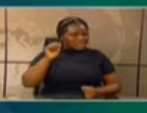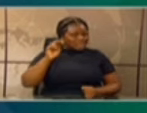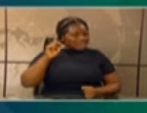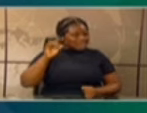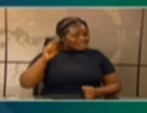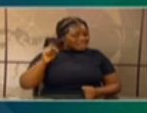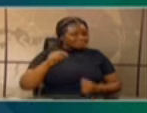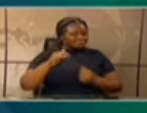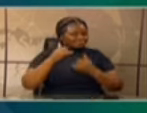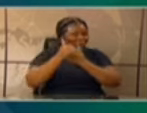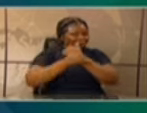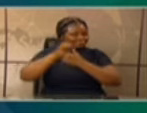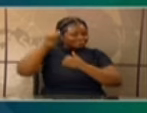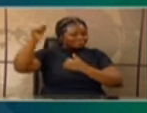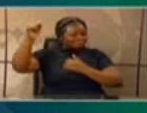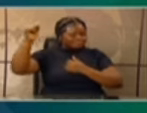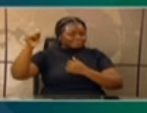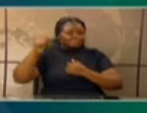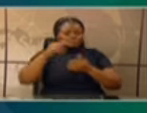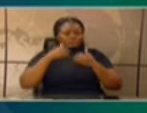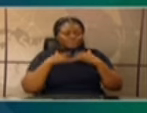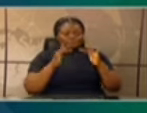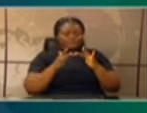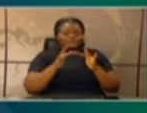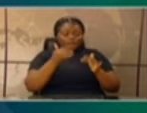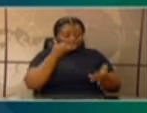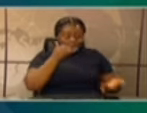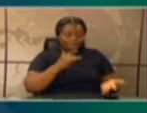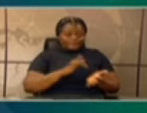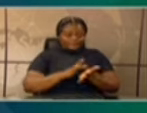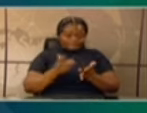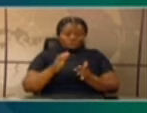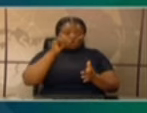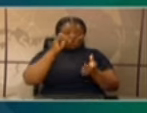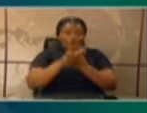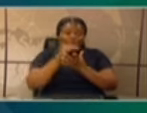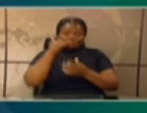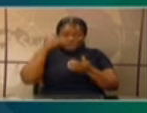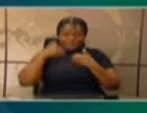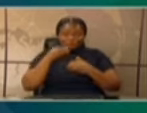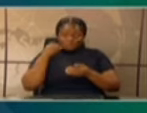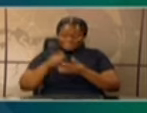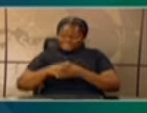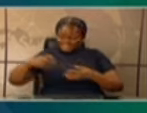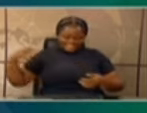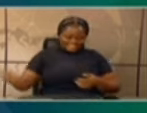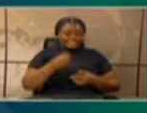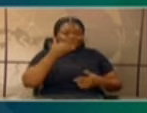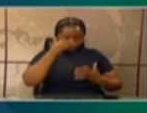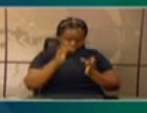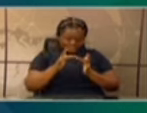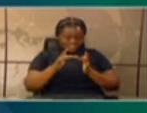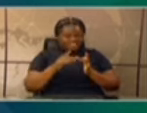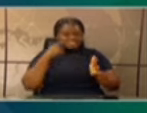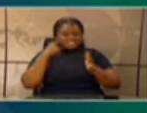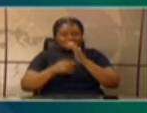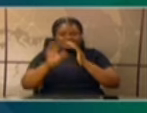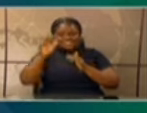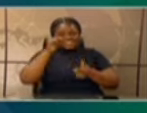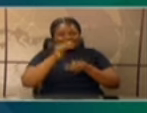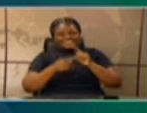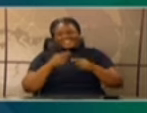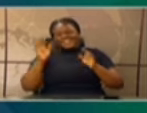so far phone? Oh, computer, or laptop soon. So, you hear a phone number? We get it on jail. I'm sorry. I feel it was so much as I